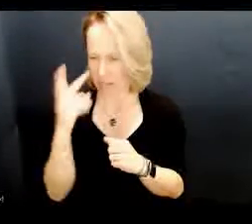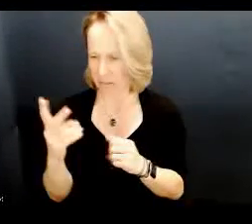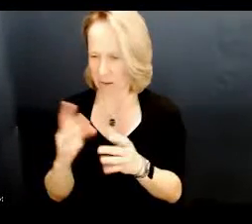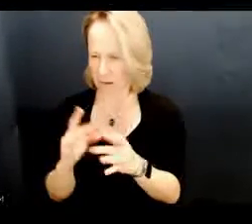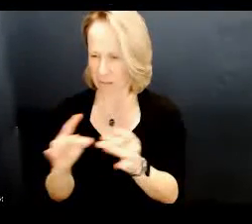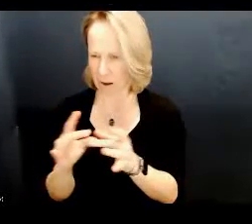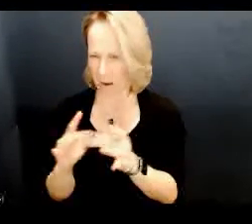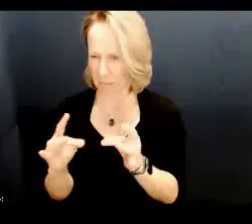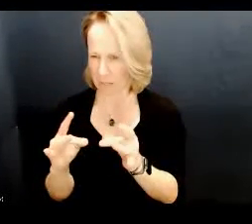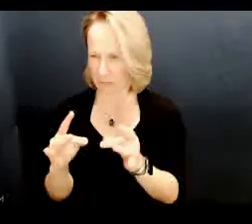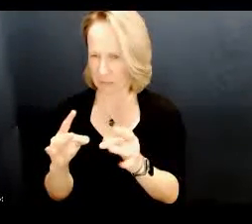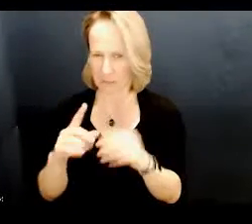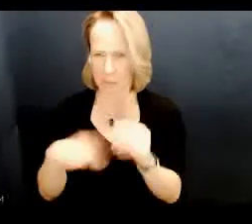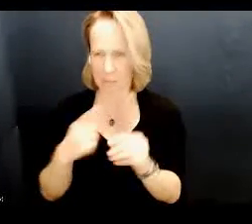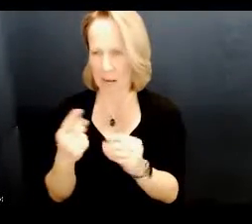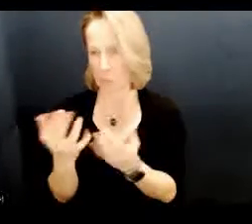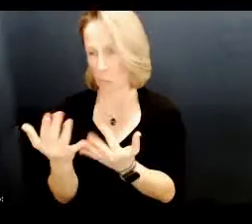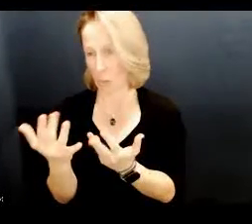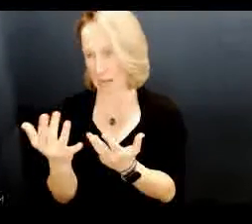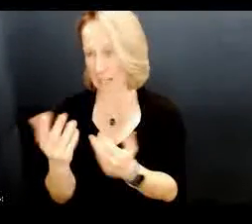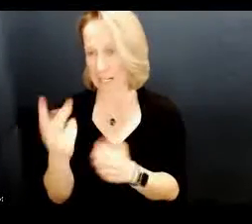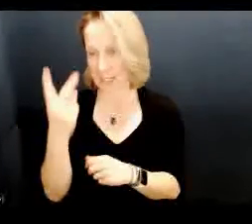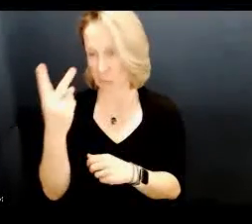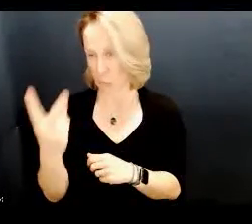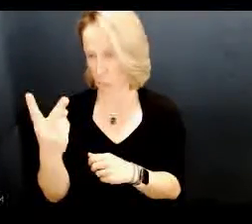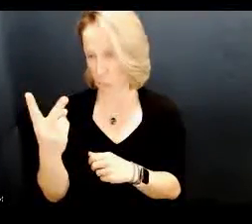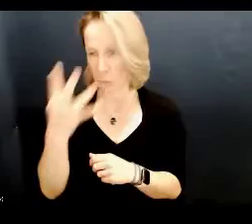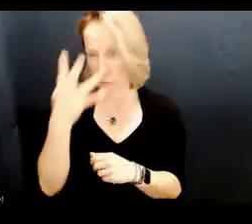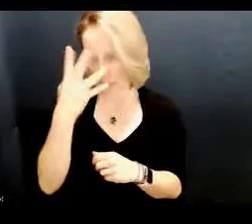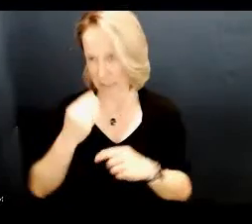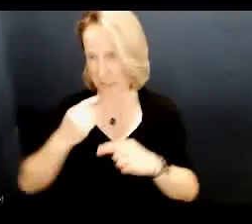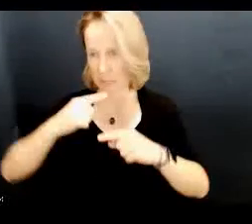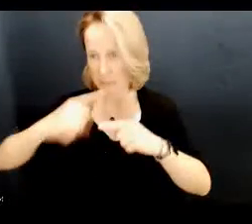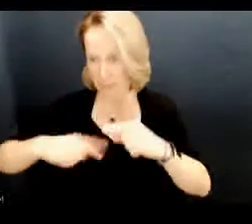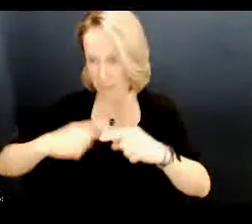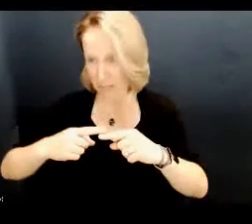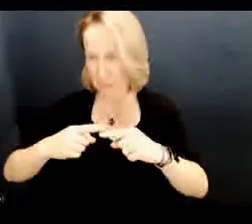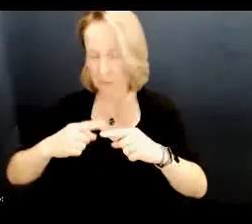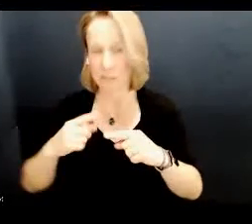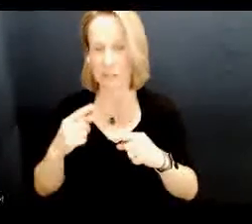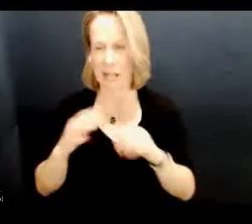about waiting 2 sleep cycles and how that can be a problem.